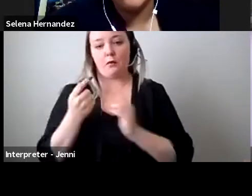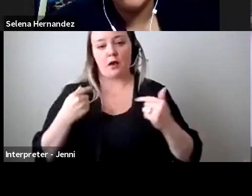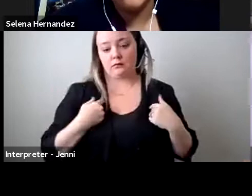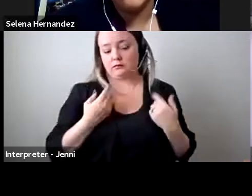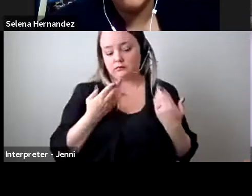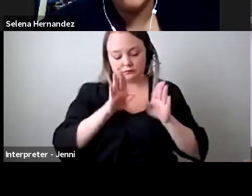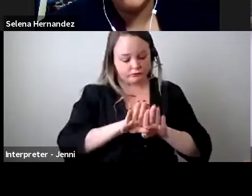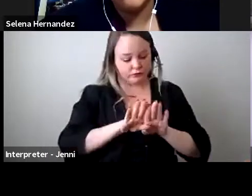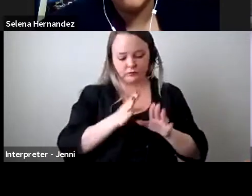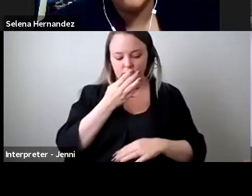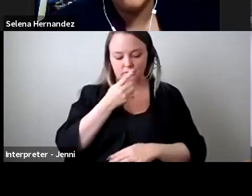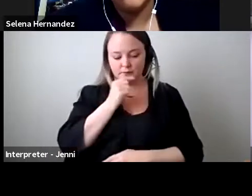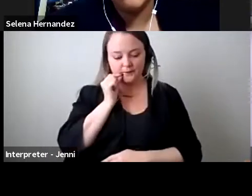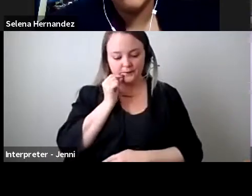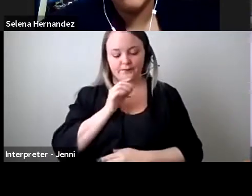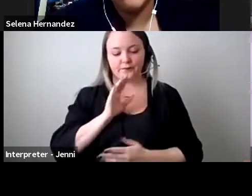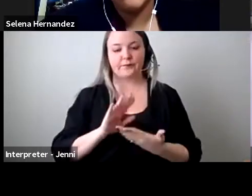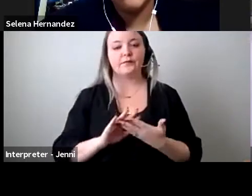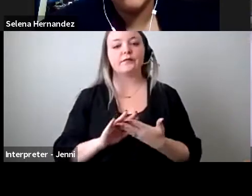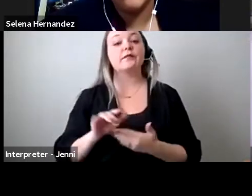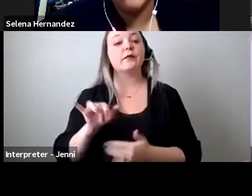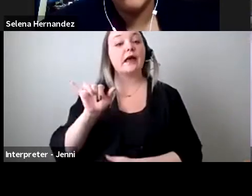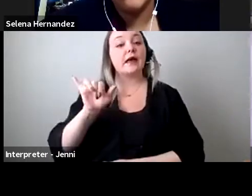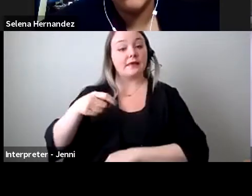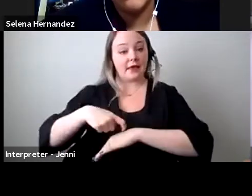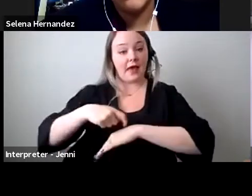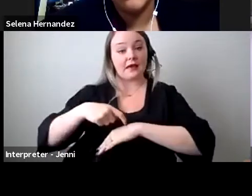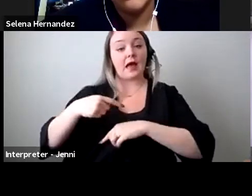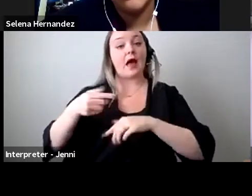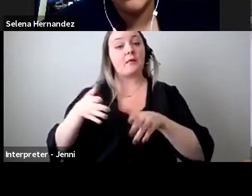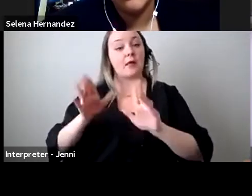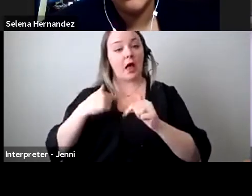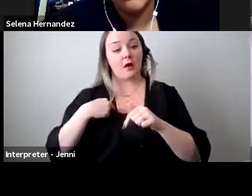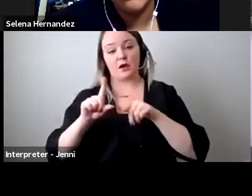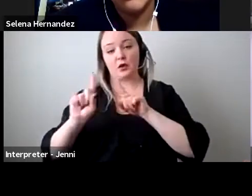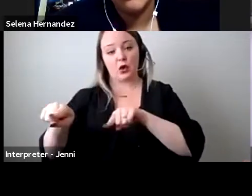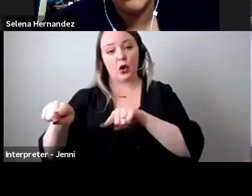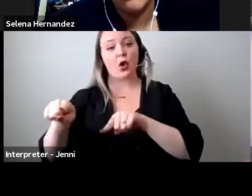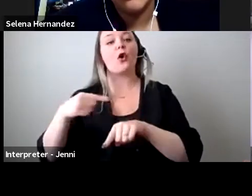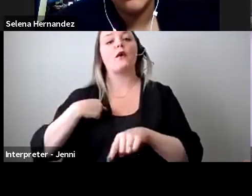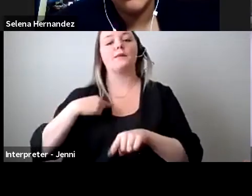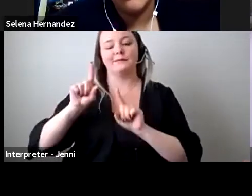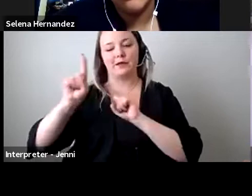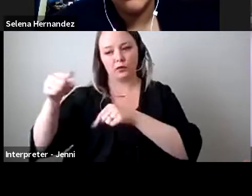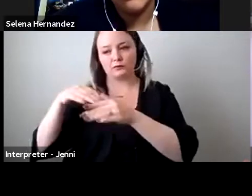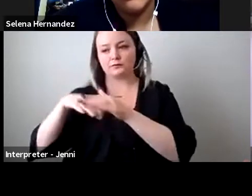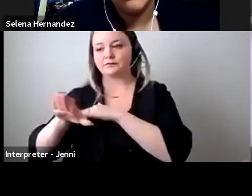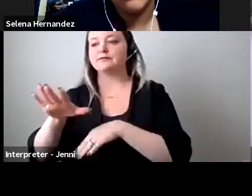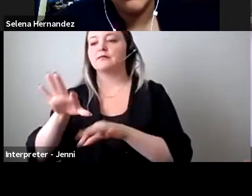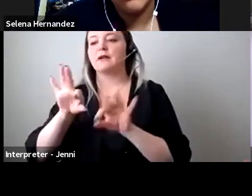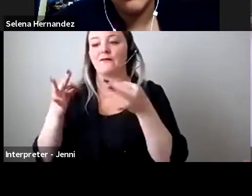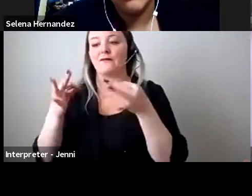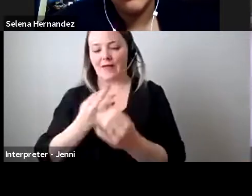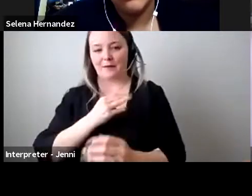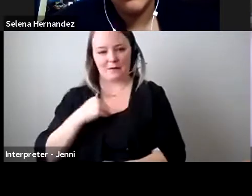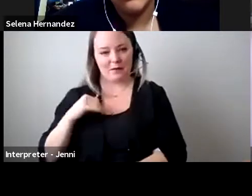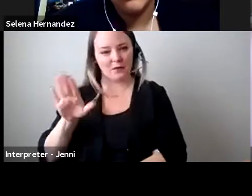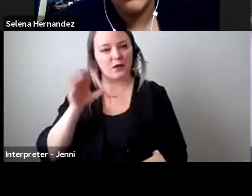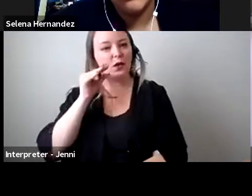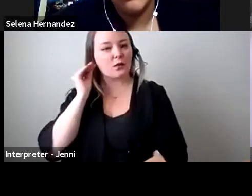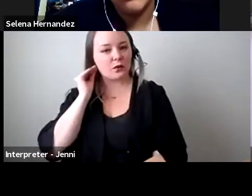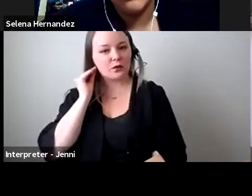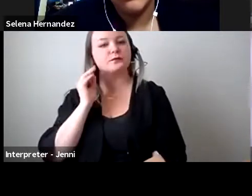After that, though, they let me go because I did have somewhere to go, which was a family member's house again. Once again, it was